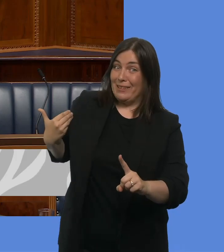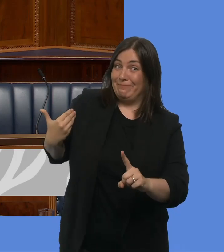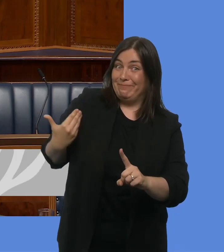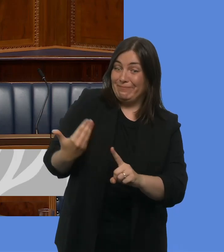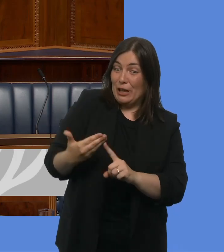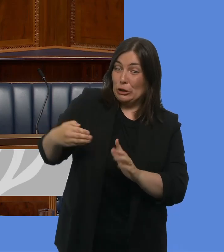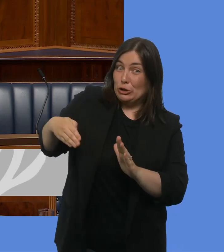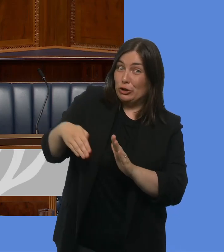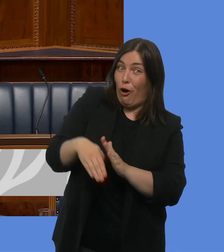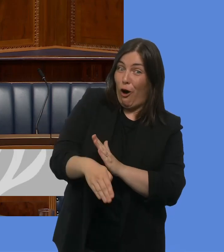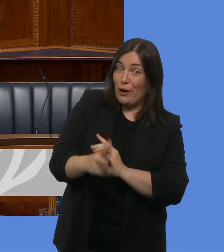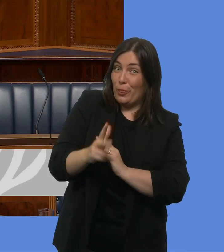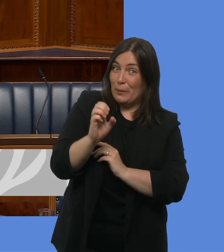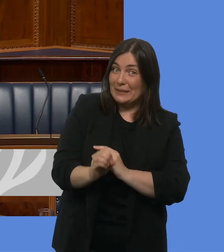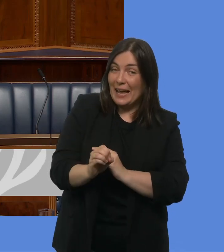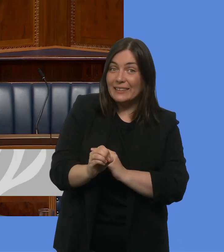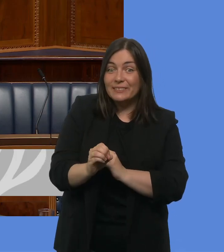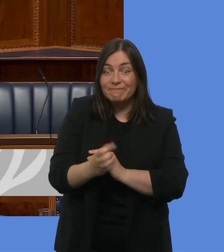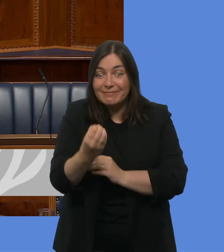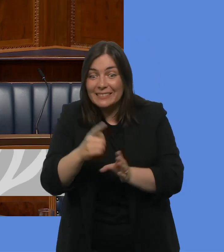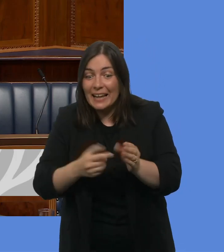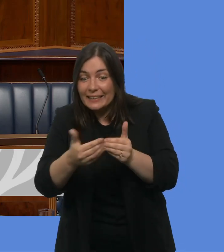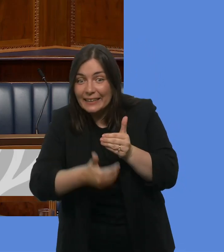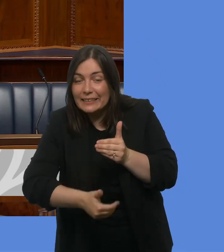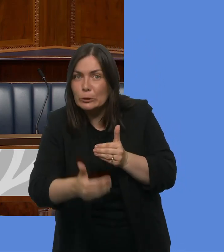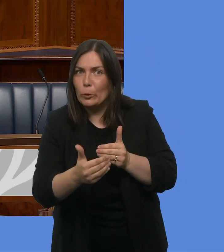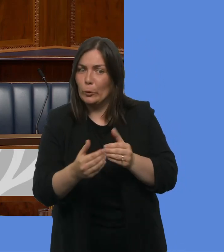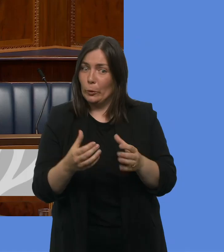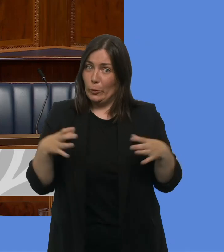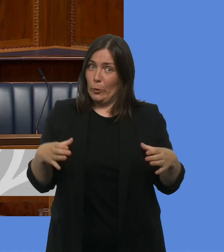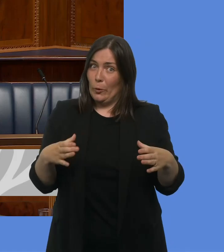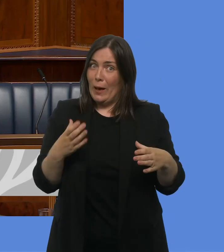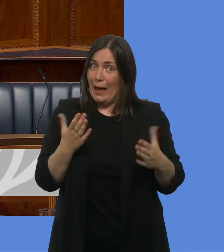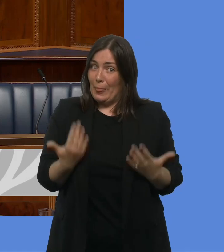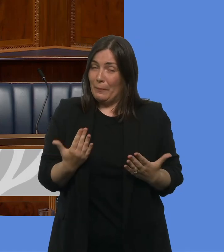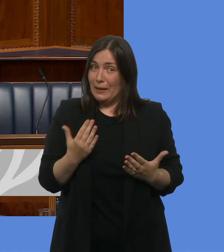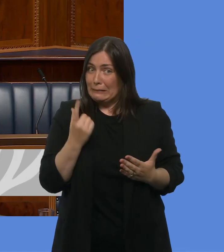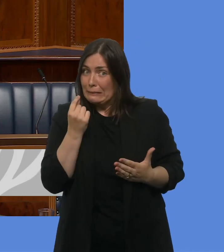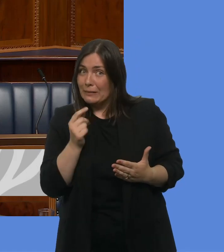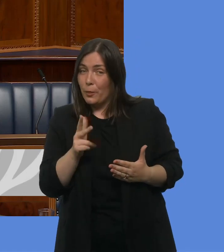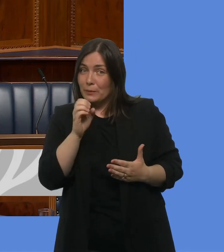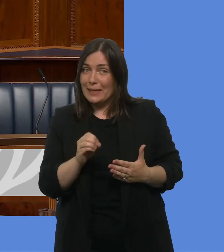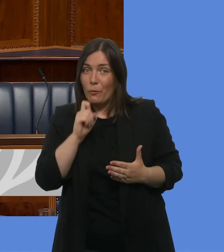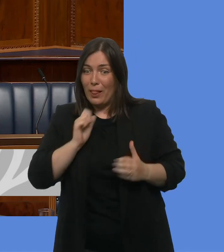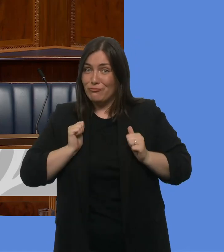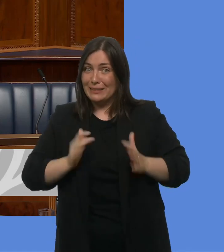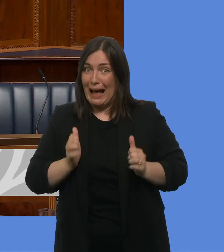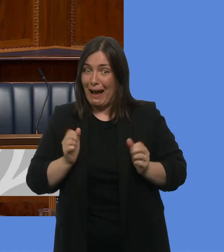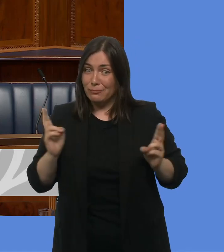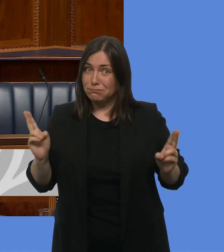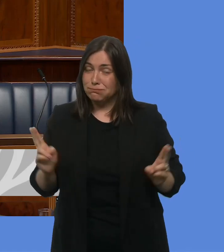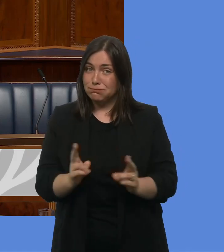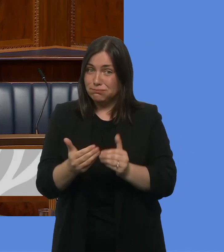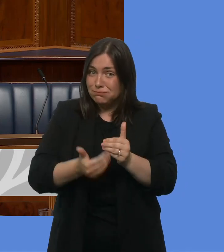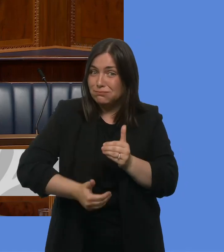decade. This parallels the experience of many other professions we are seeing, particularly in my role as a nurse and a member of the Health Committee, the declining number